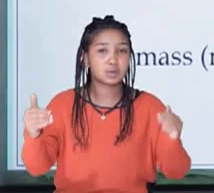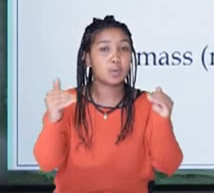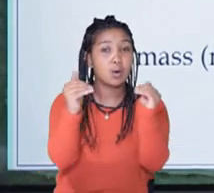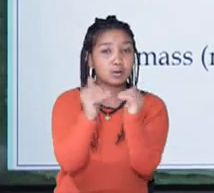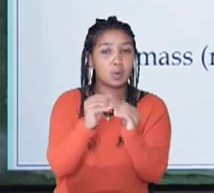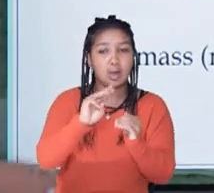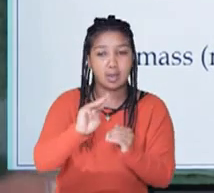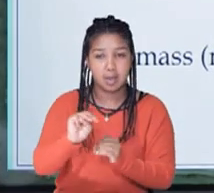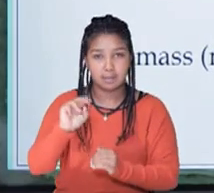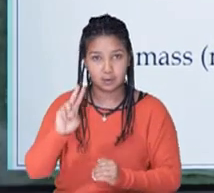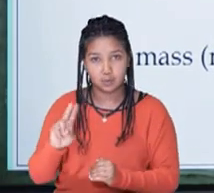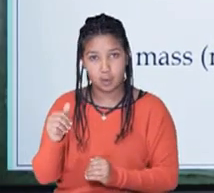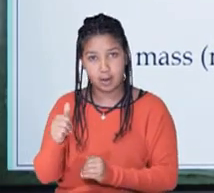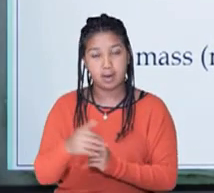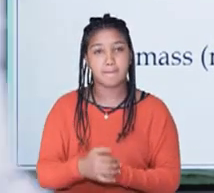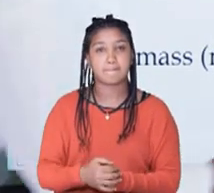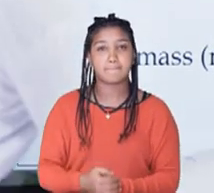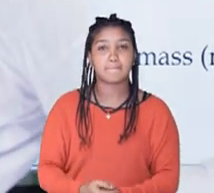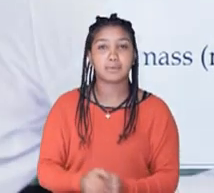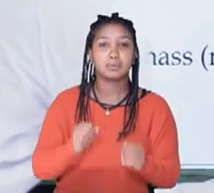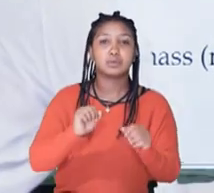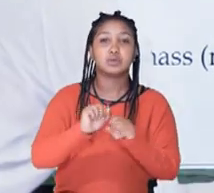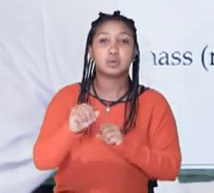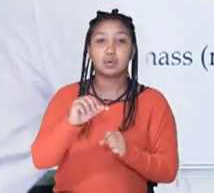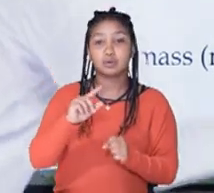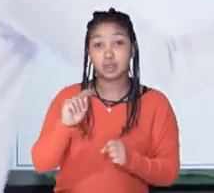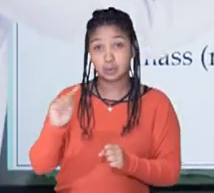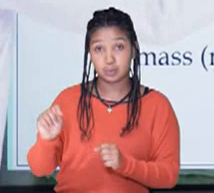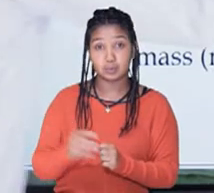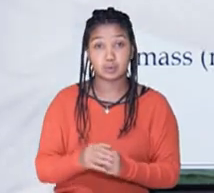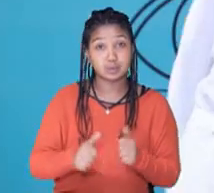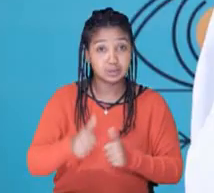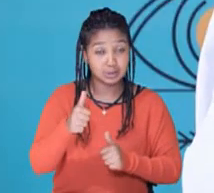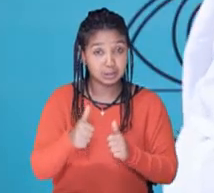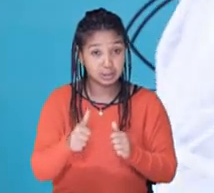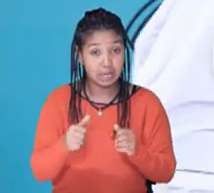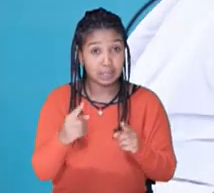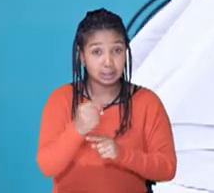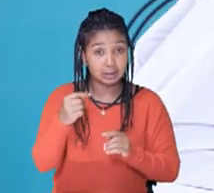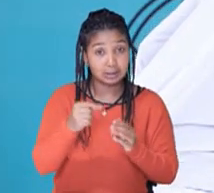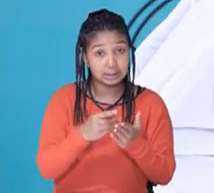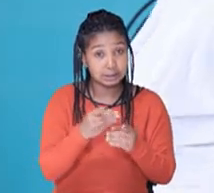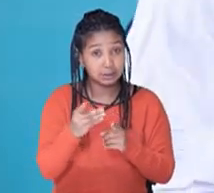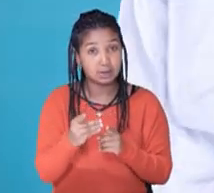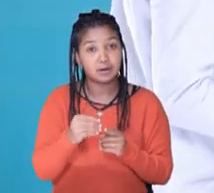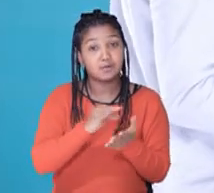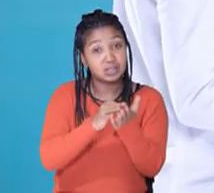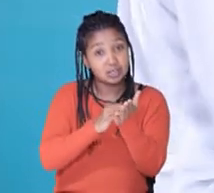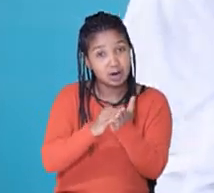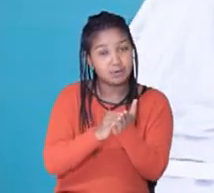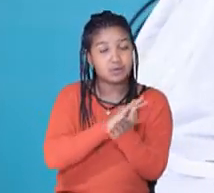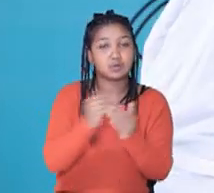to m2A. m2A. So tension T2, which is acting in this direction, minus frictional